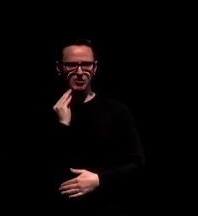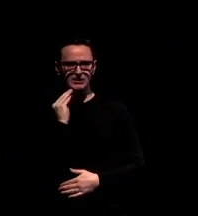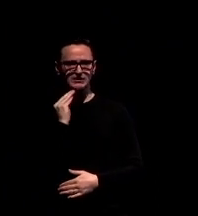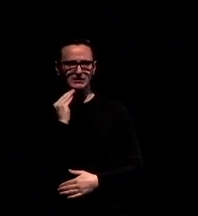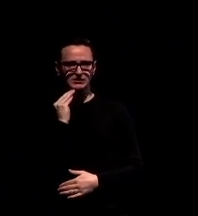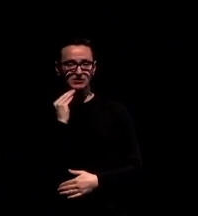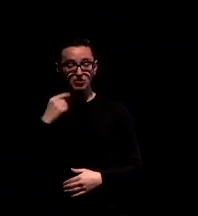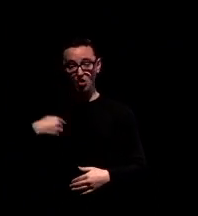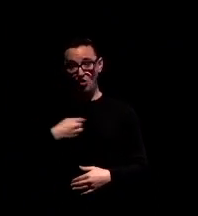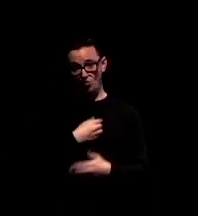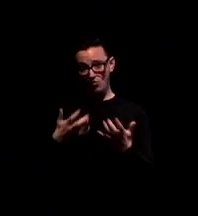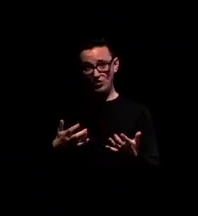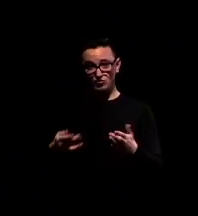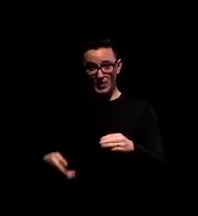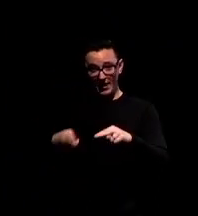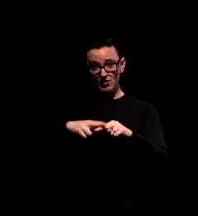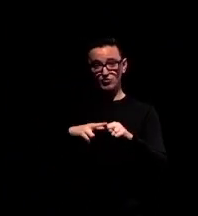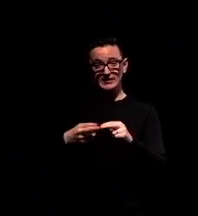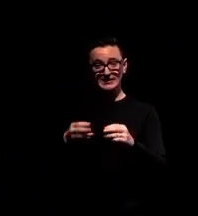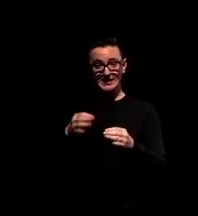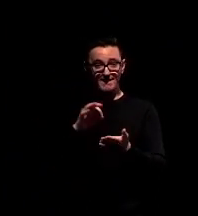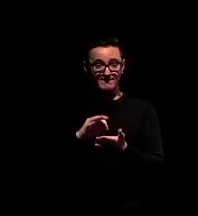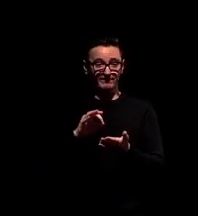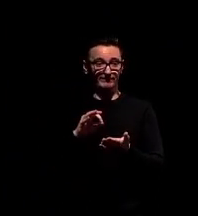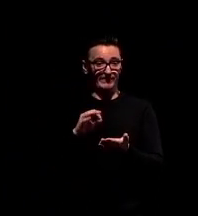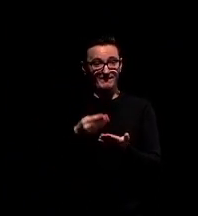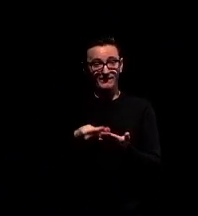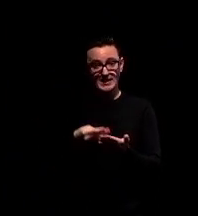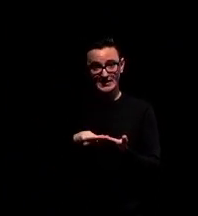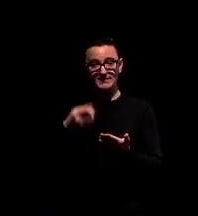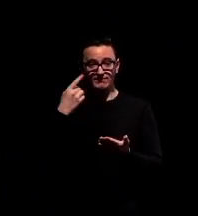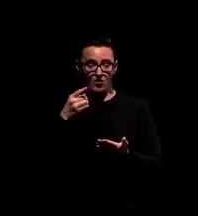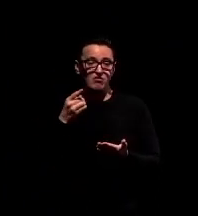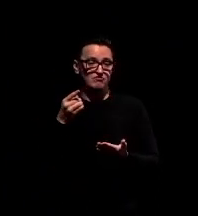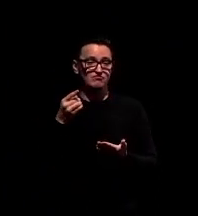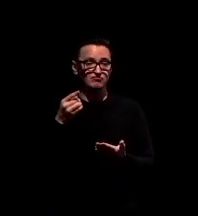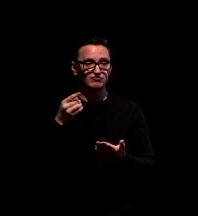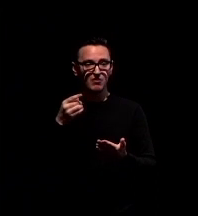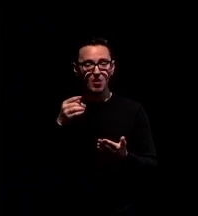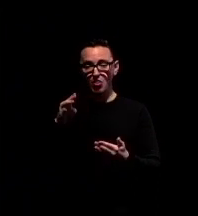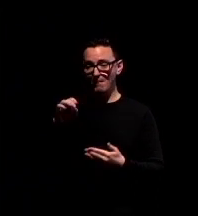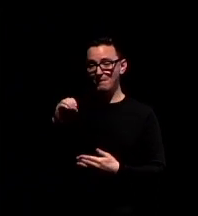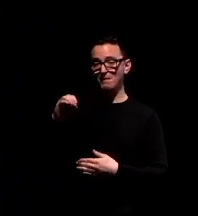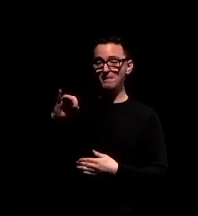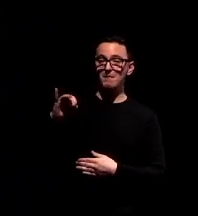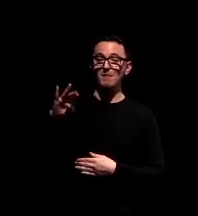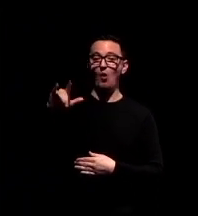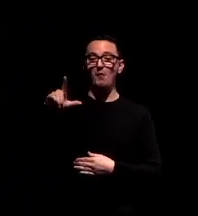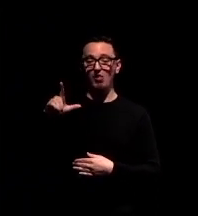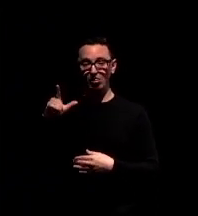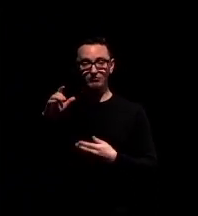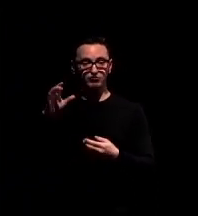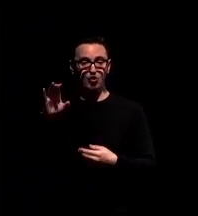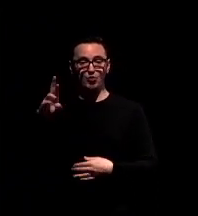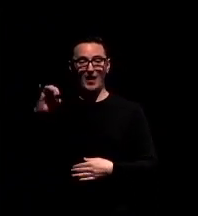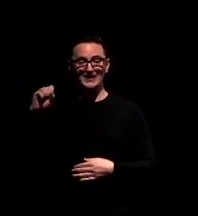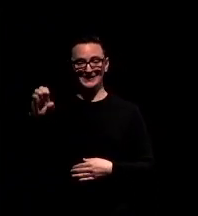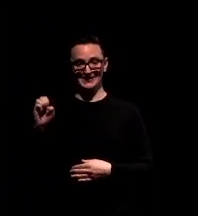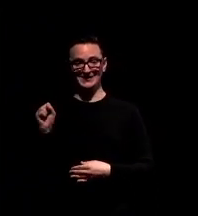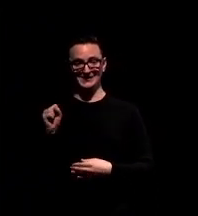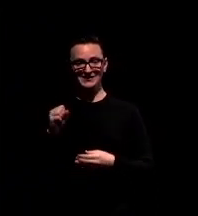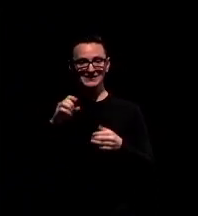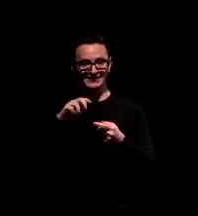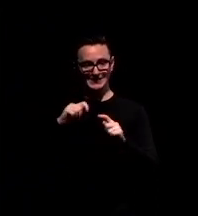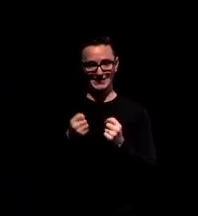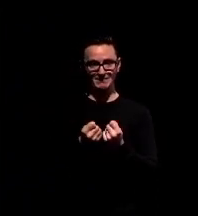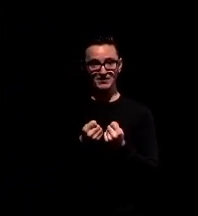increase the funding for the supervision, both grant programs, increase our funding for our mobile crisis teams so that they can actually respond like other first responders